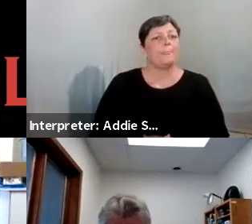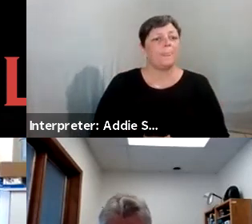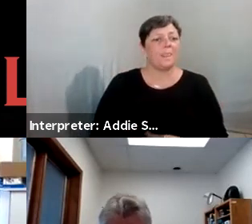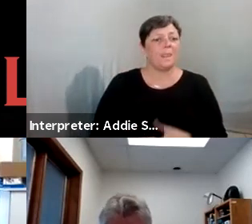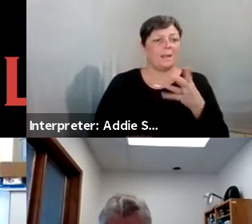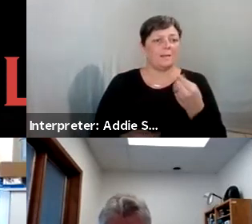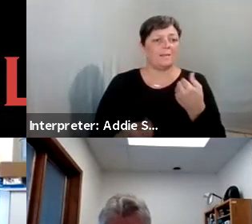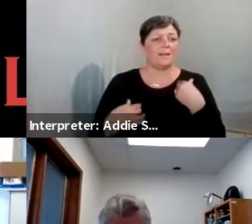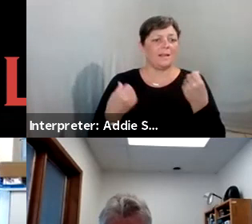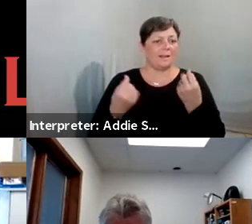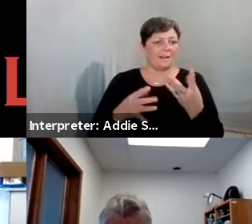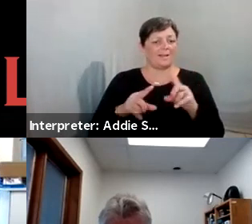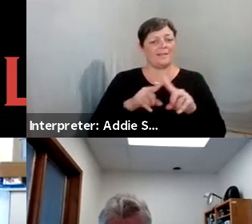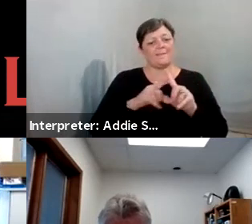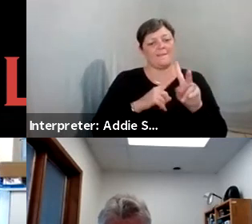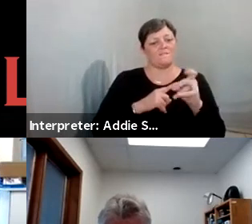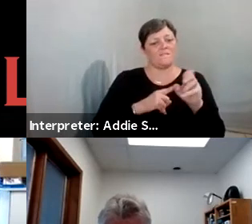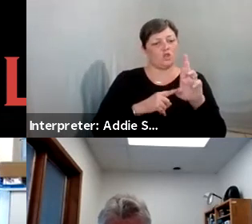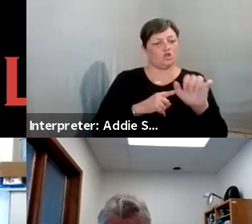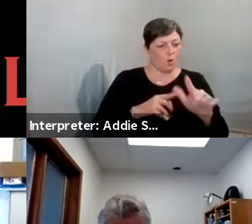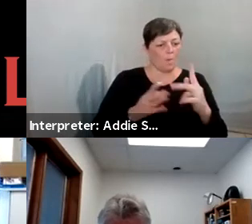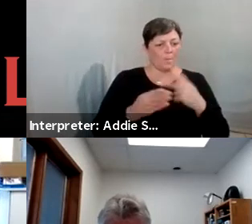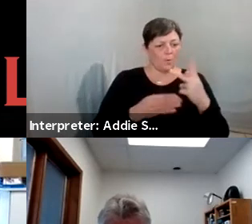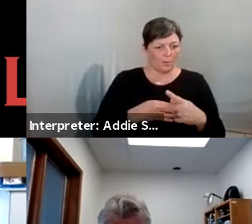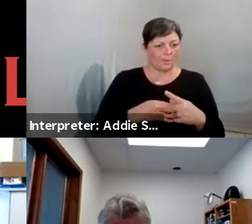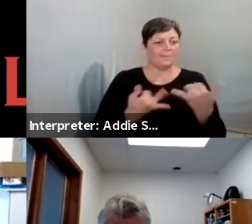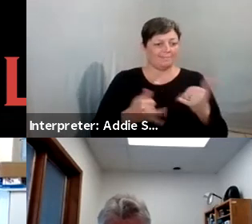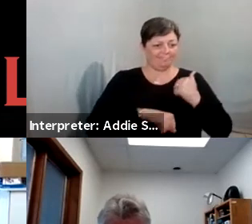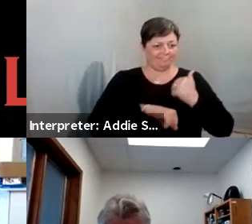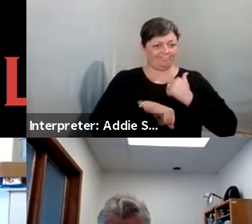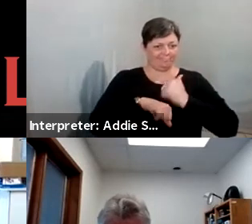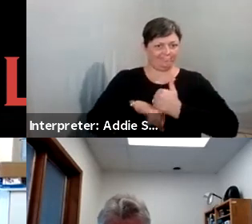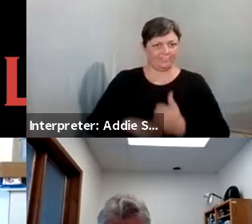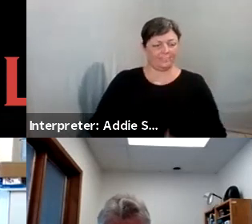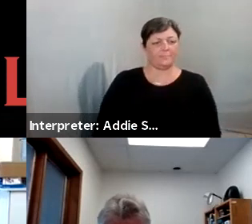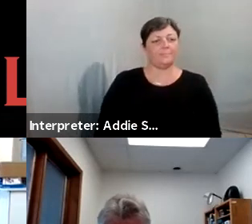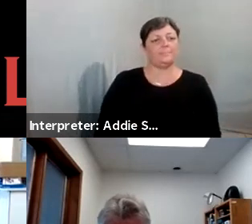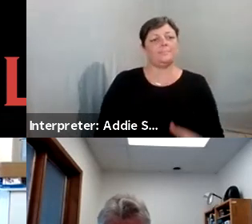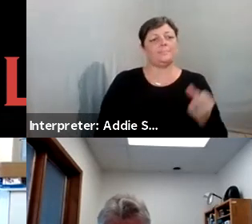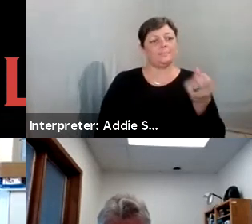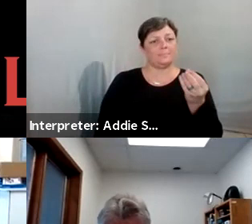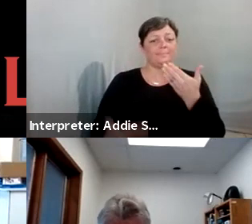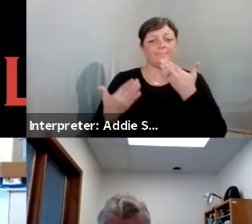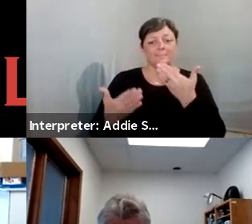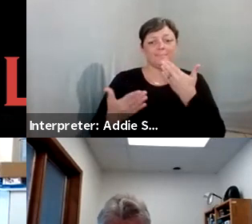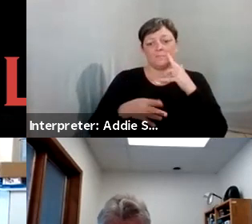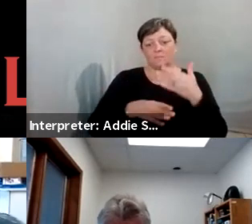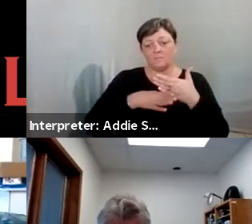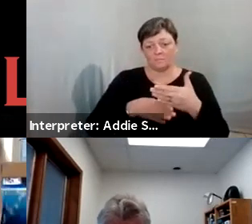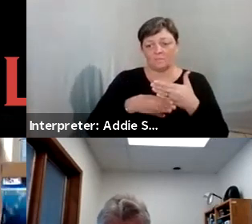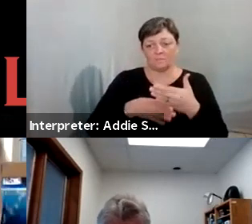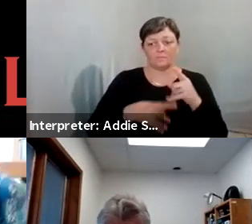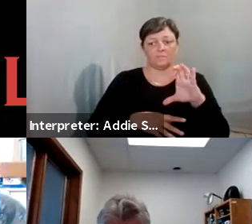And there's lots of virtual programs that are happening. And so thank you for sharing those in the